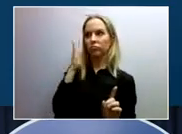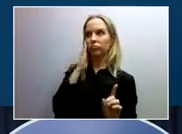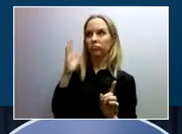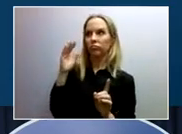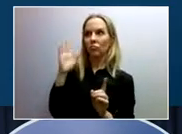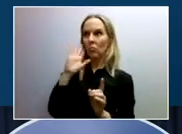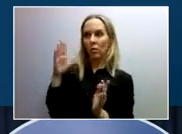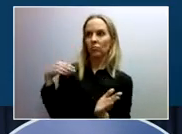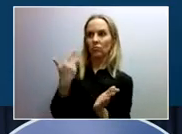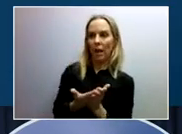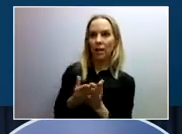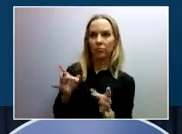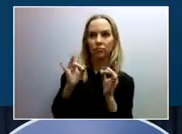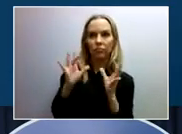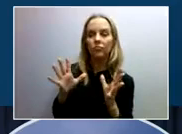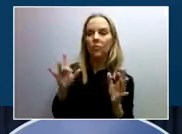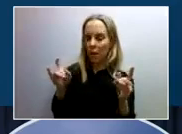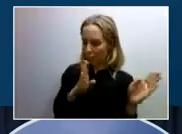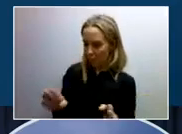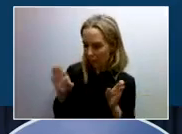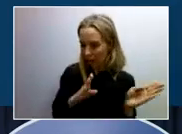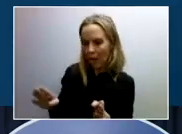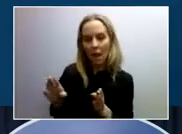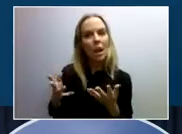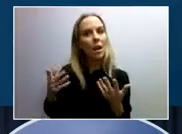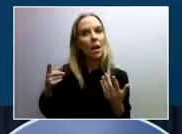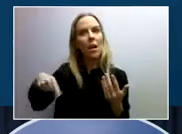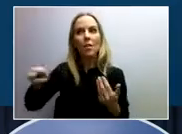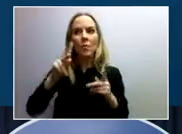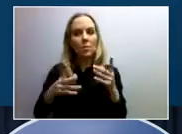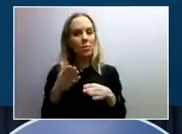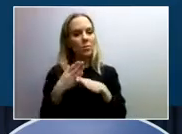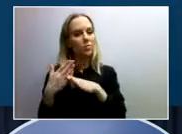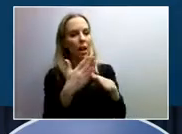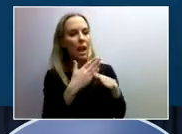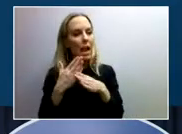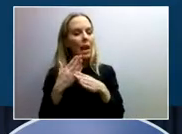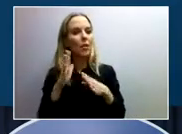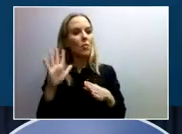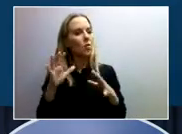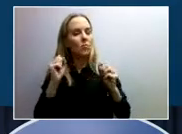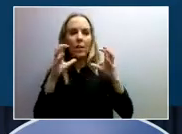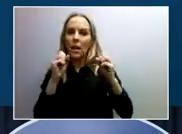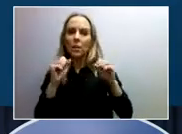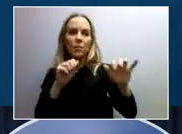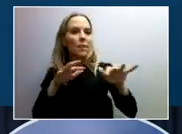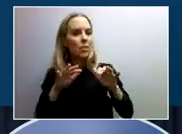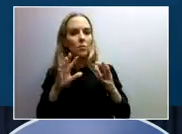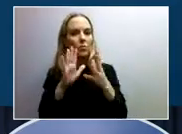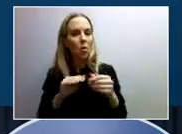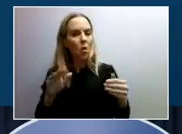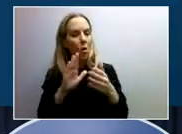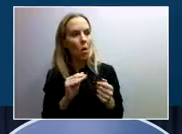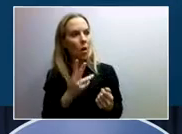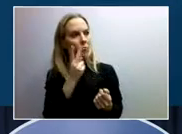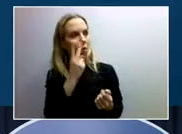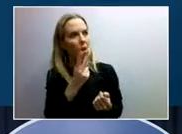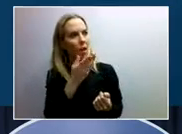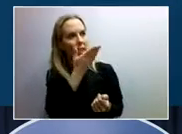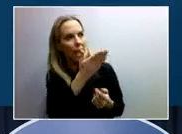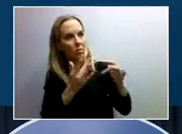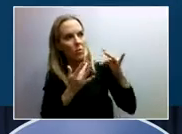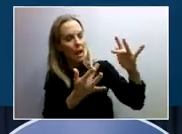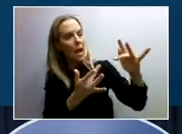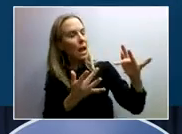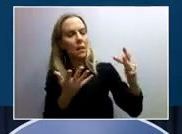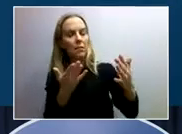a miracle given a couple of the stories of people who were out almost right next to the tornado and thankfully are still